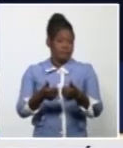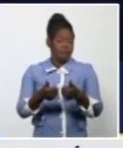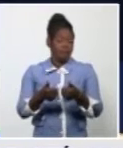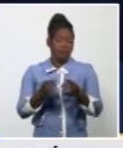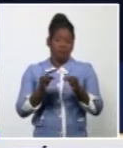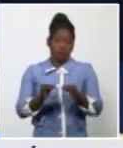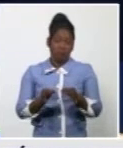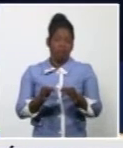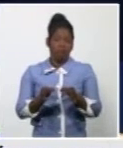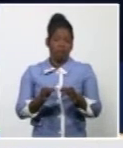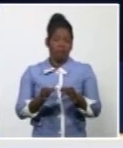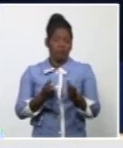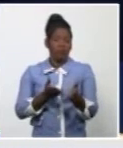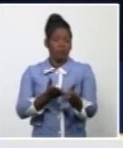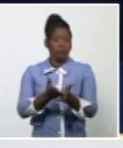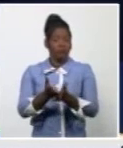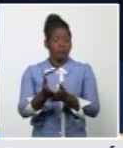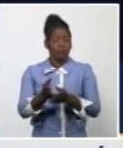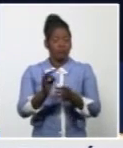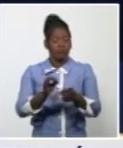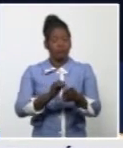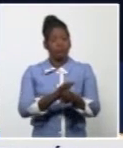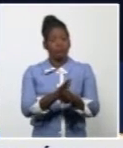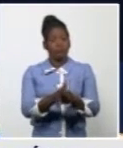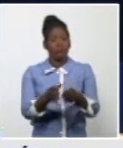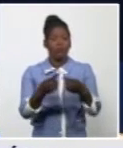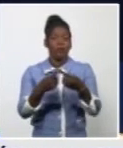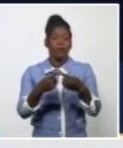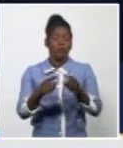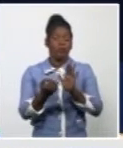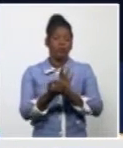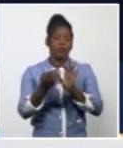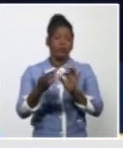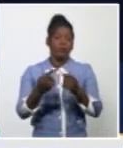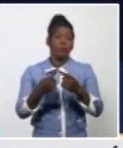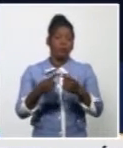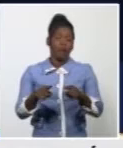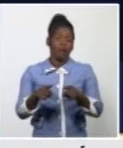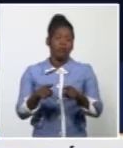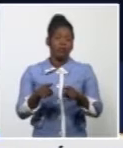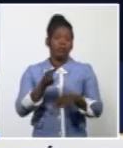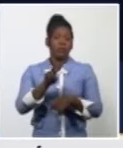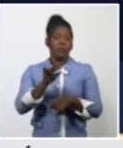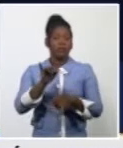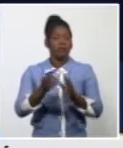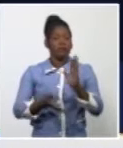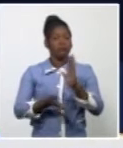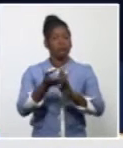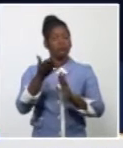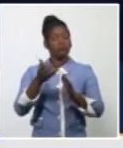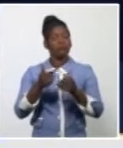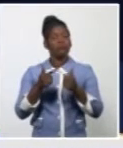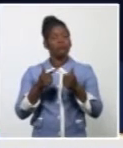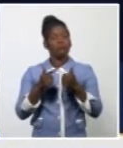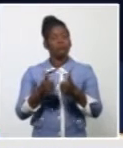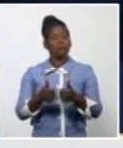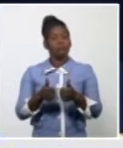despite the number of cases that were confirmed today, which